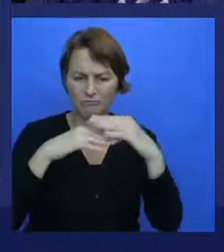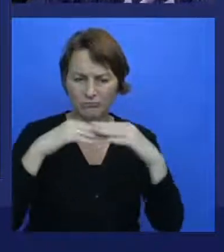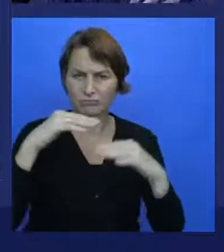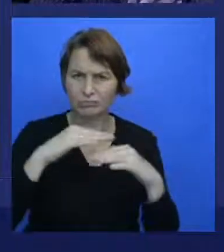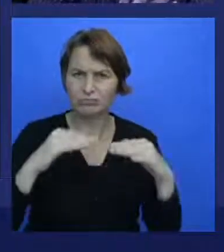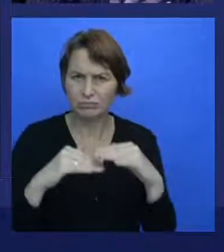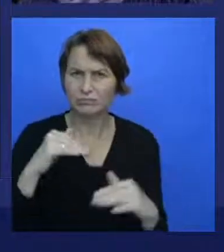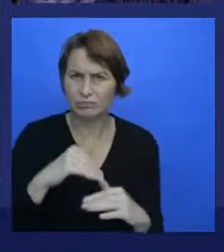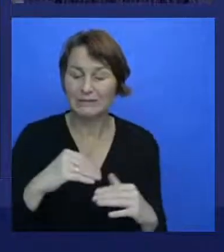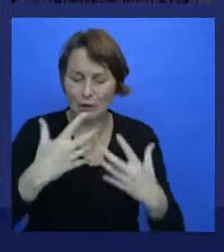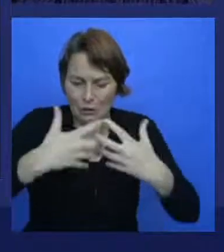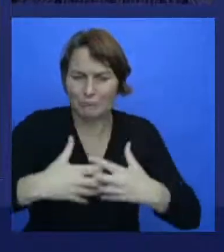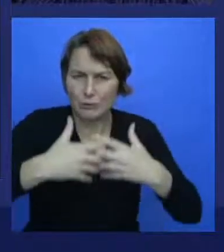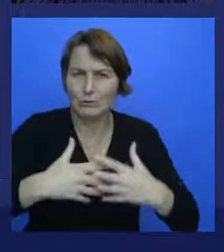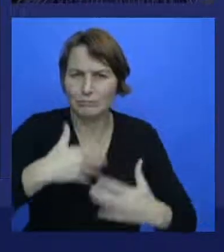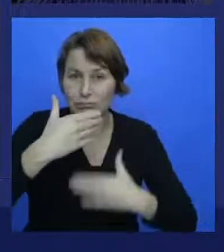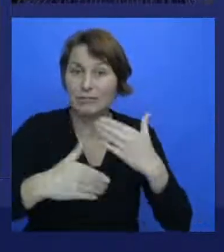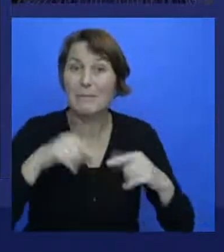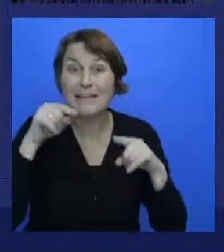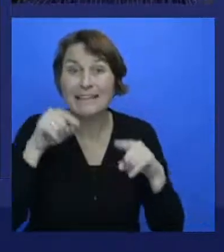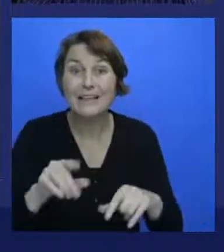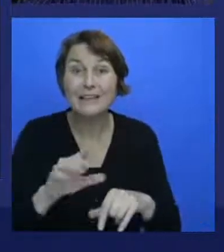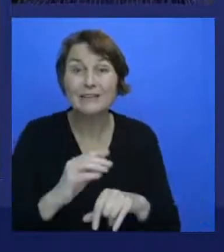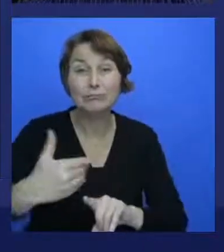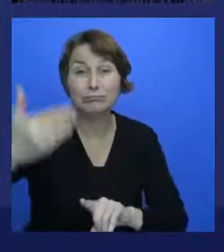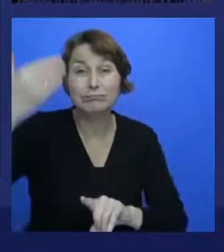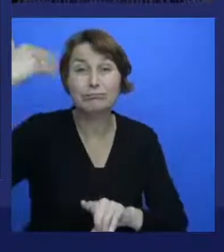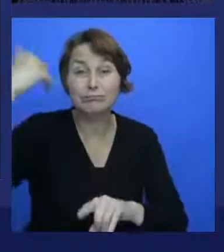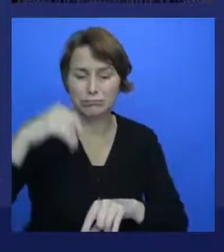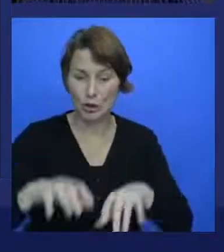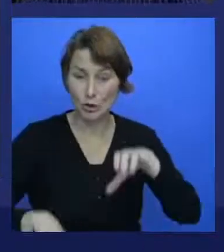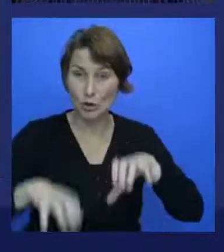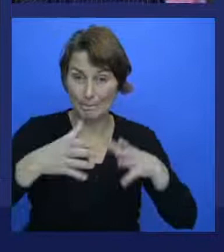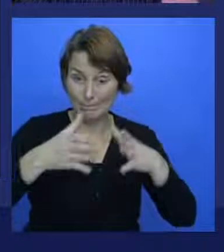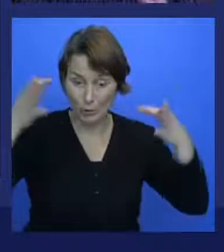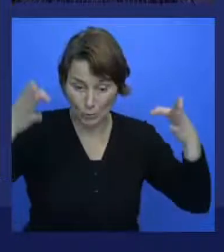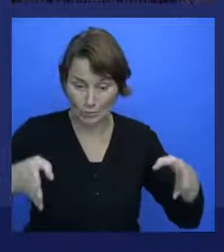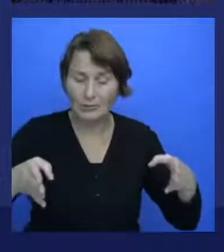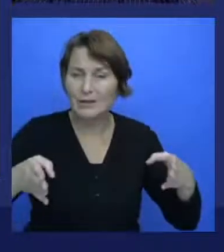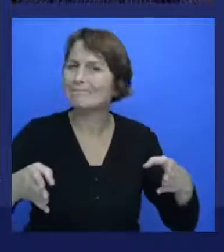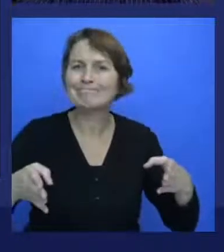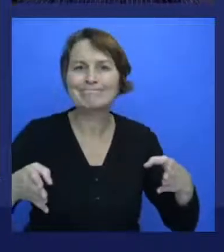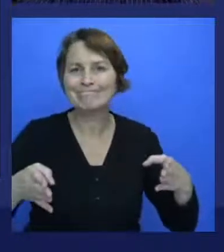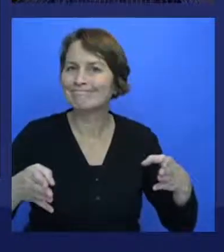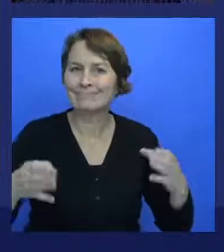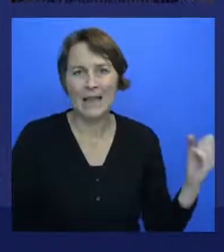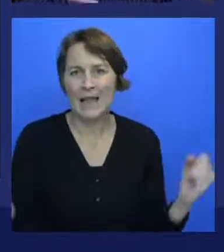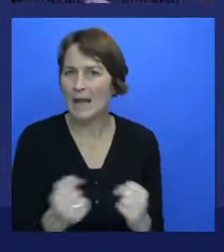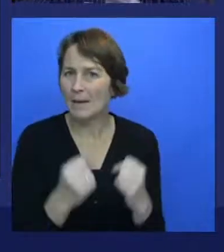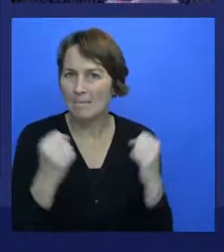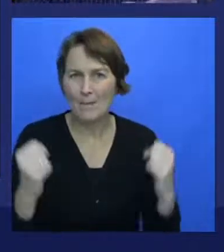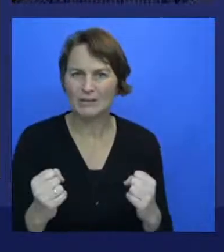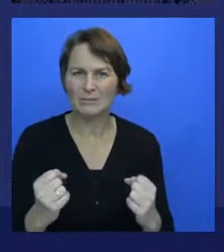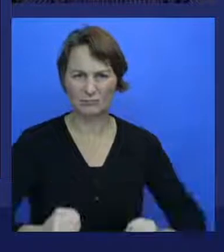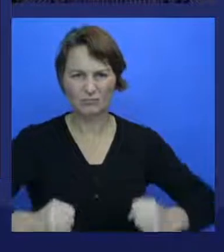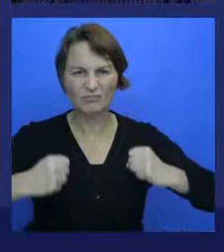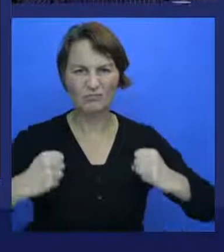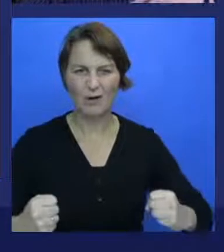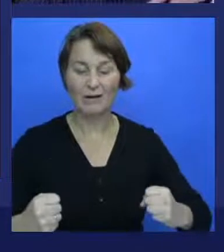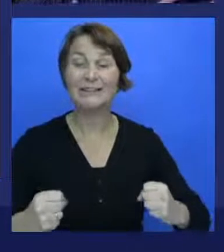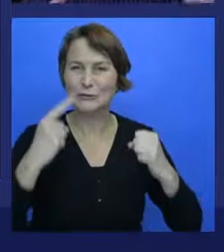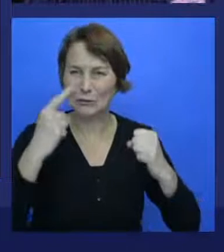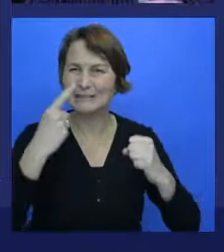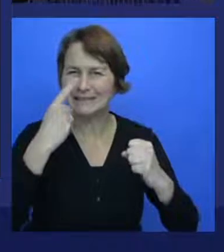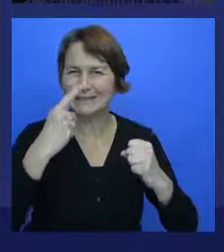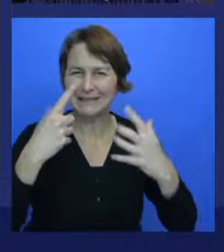that quiet period for neural nets, and that's in that second AI winter, these deep neural nets,